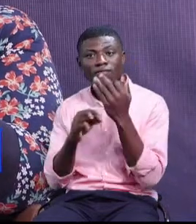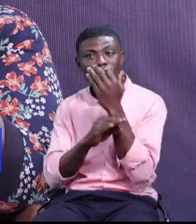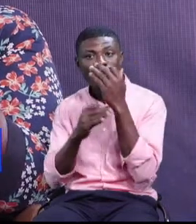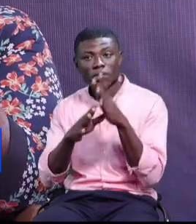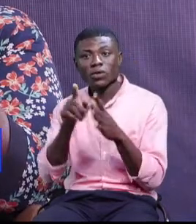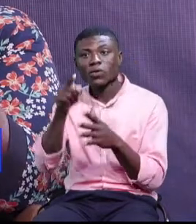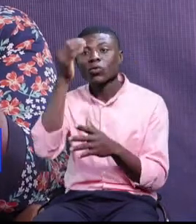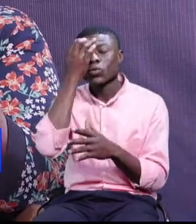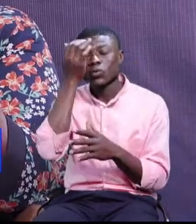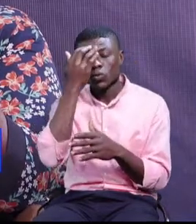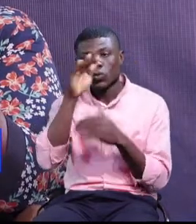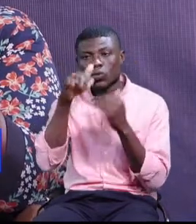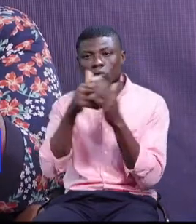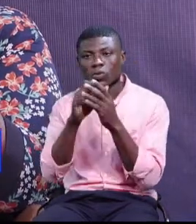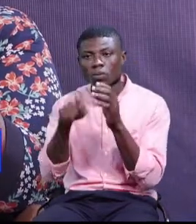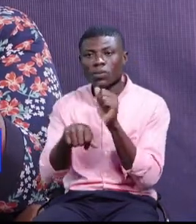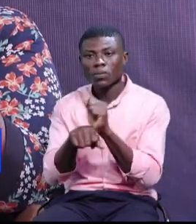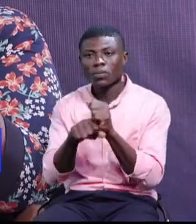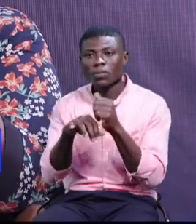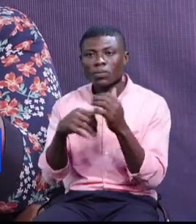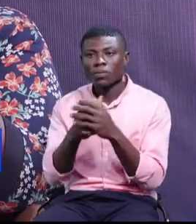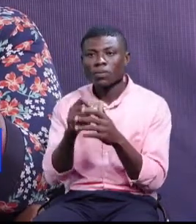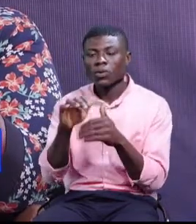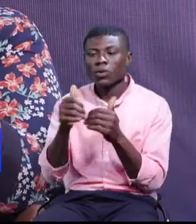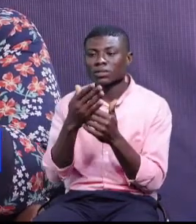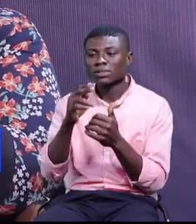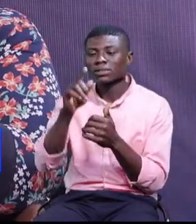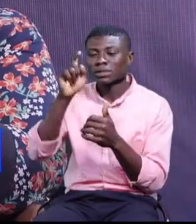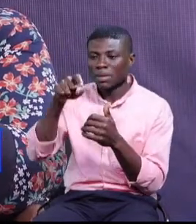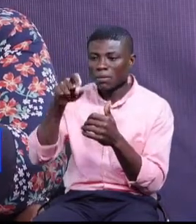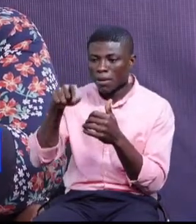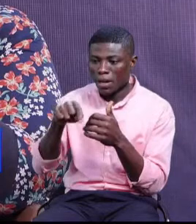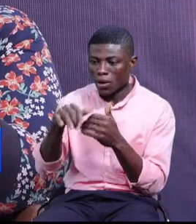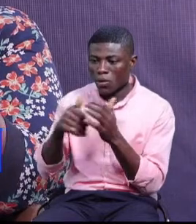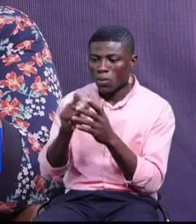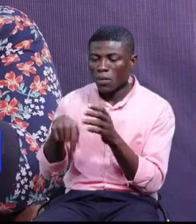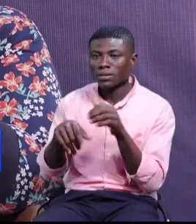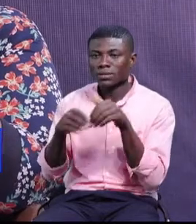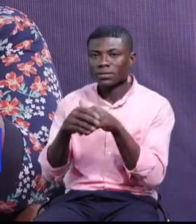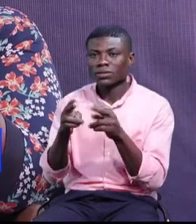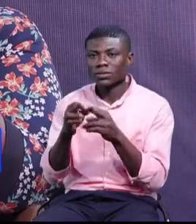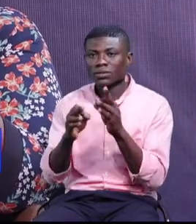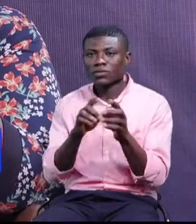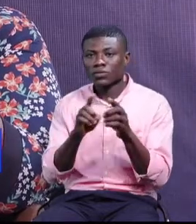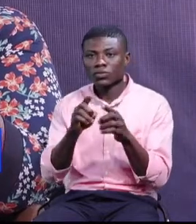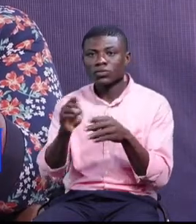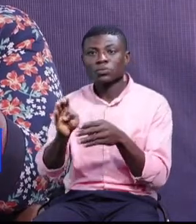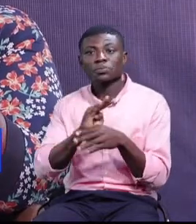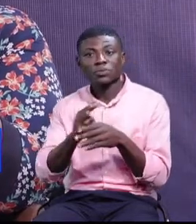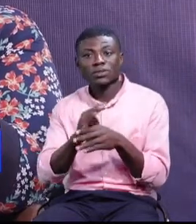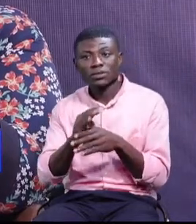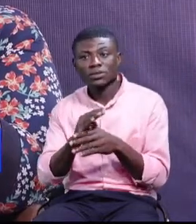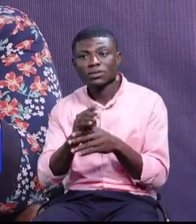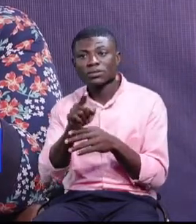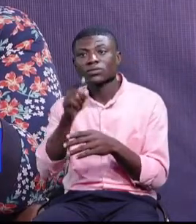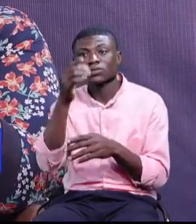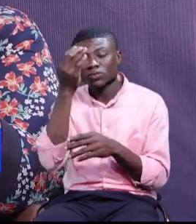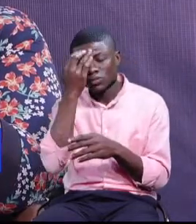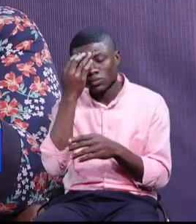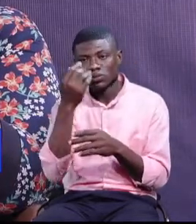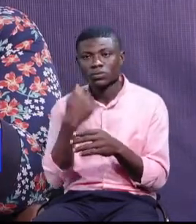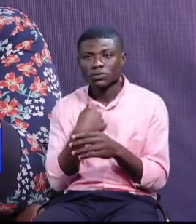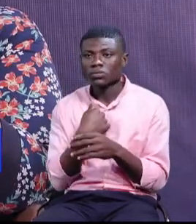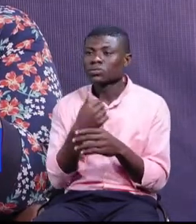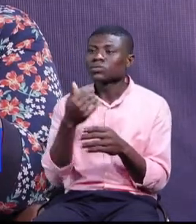you know the minimum capital requirements start kicking in. So if you are doing trading, you know that you are